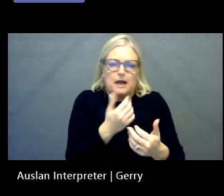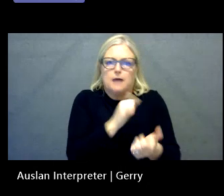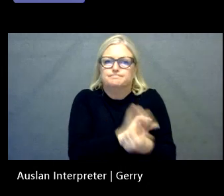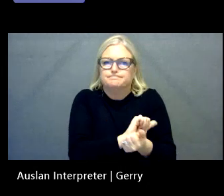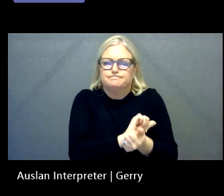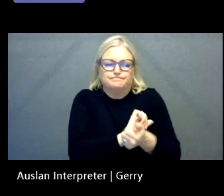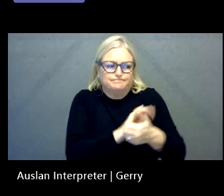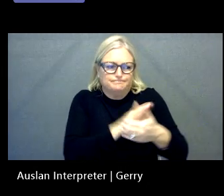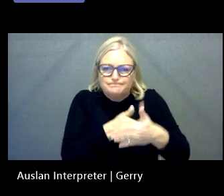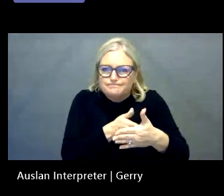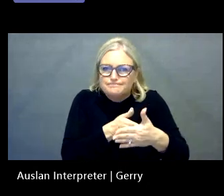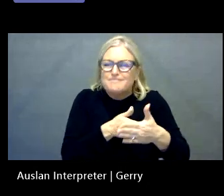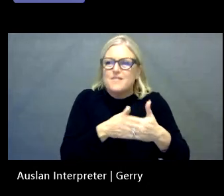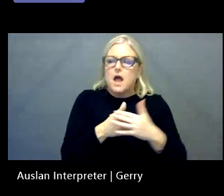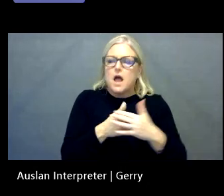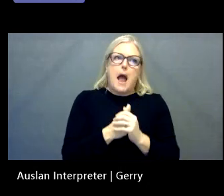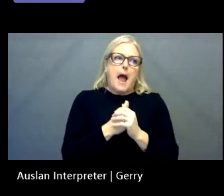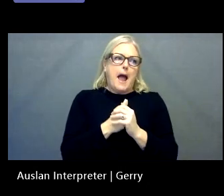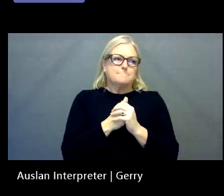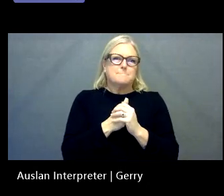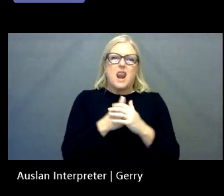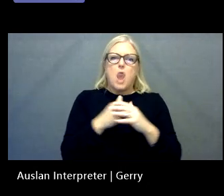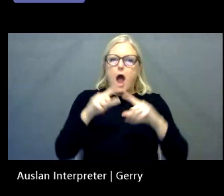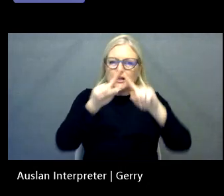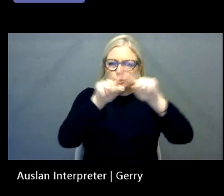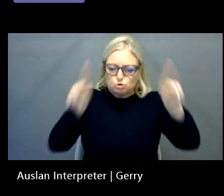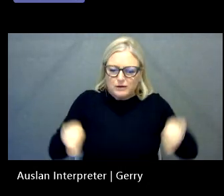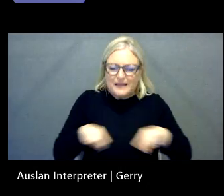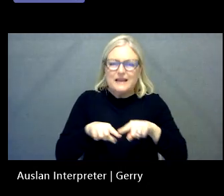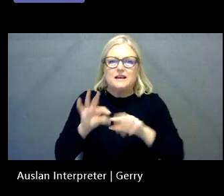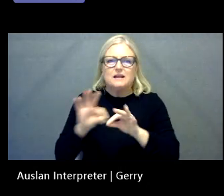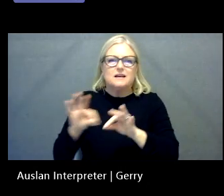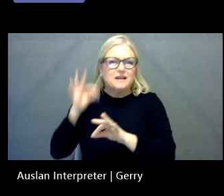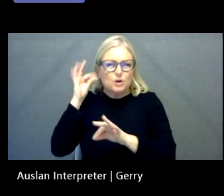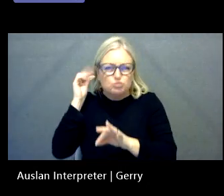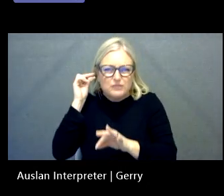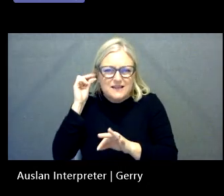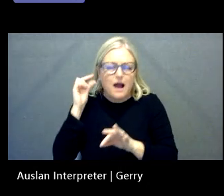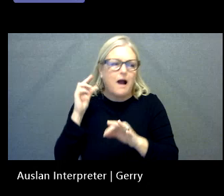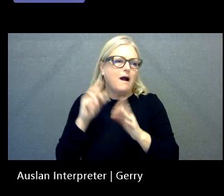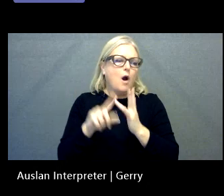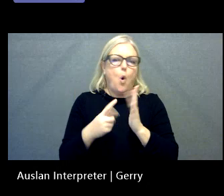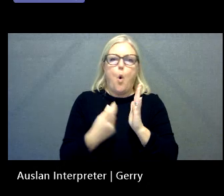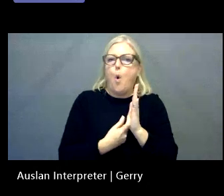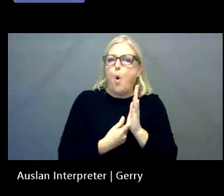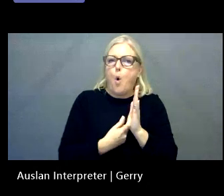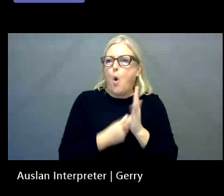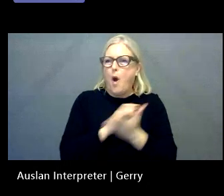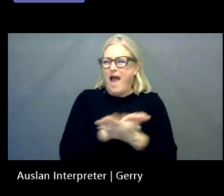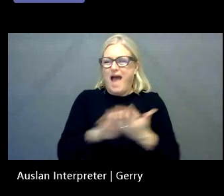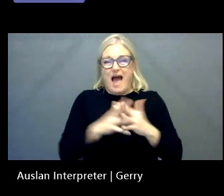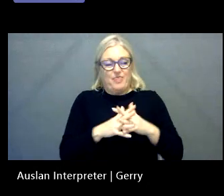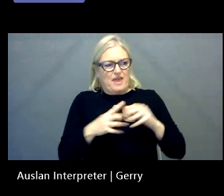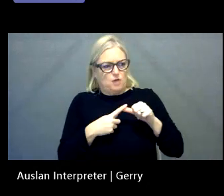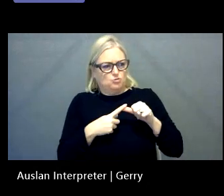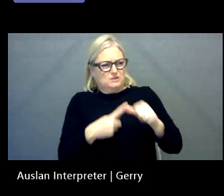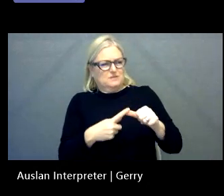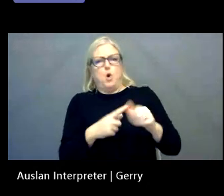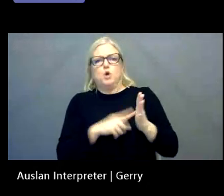to recall information and respond to it. So there was a real awareness of